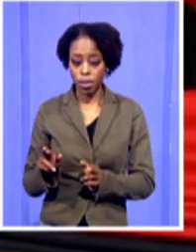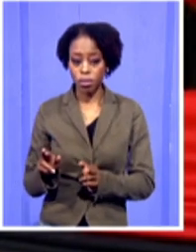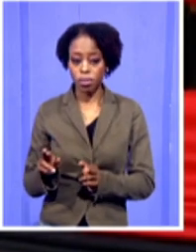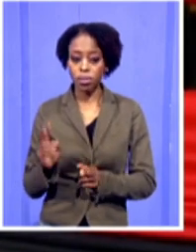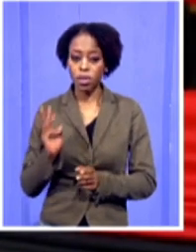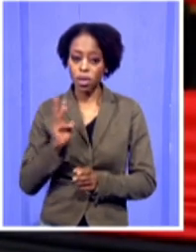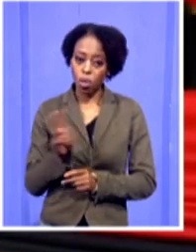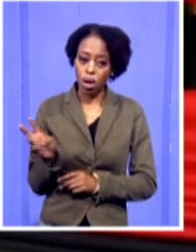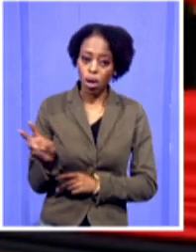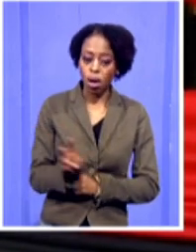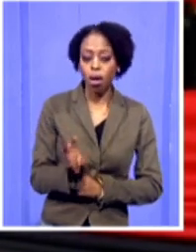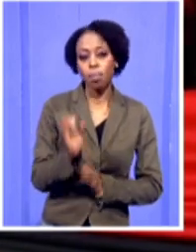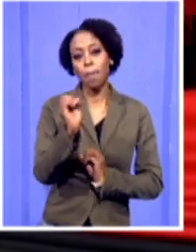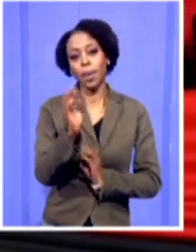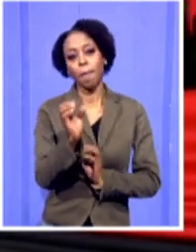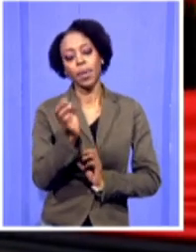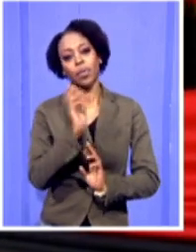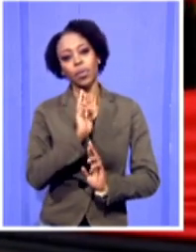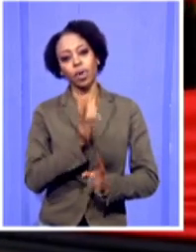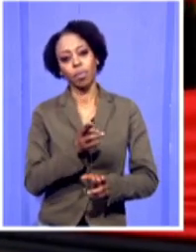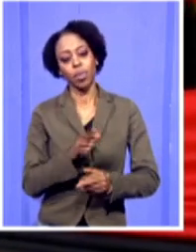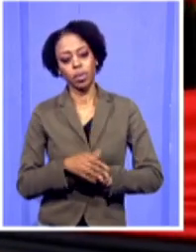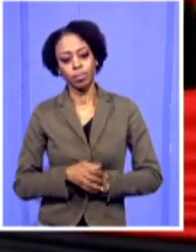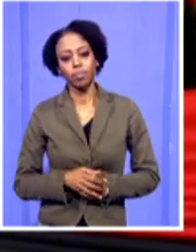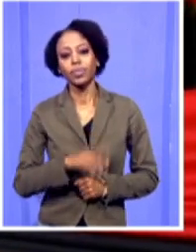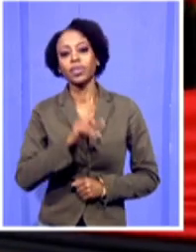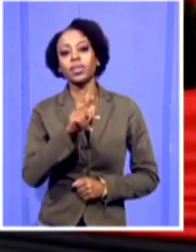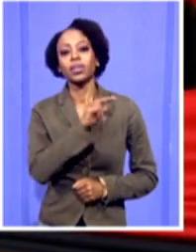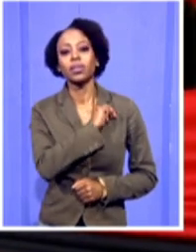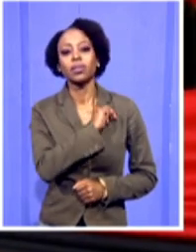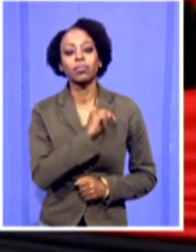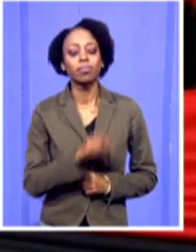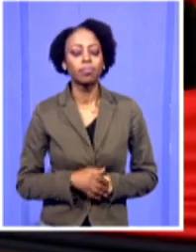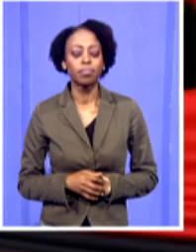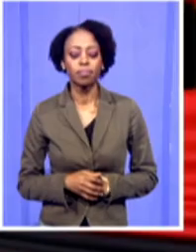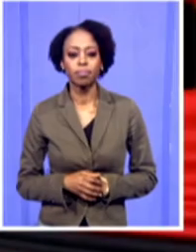will table that report. Let's hear a KZN.